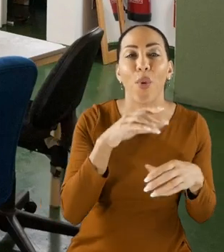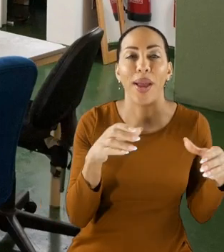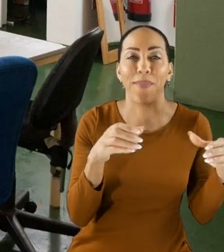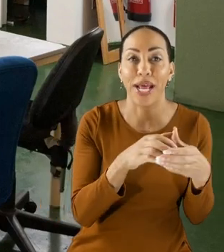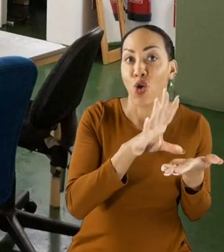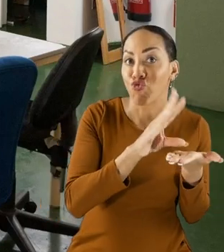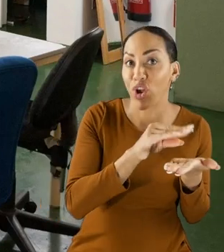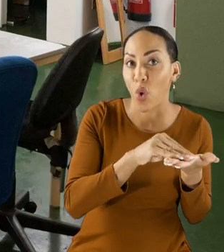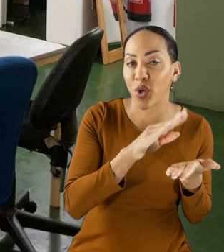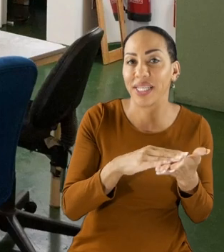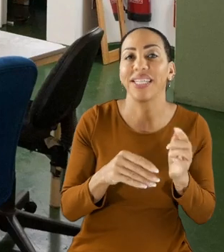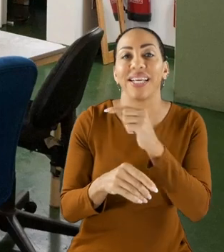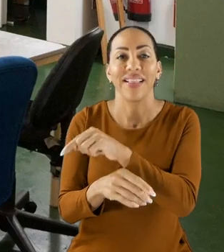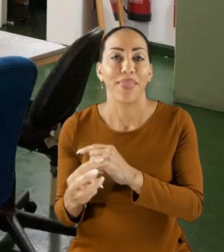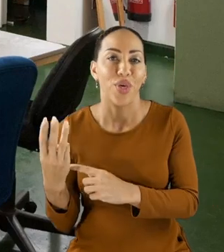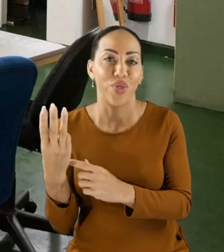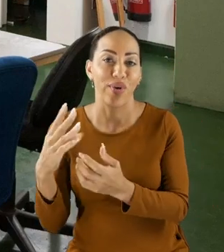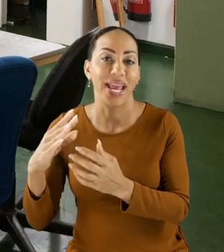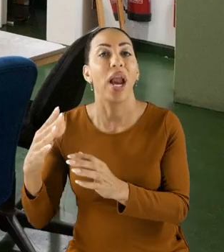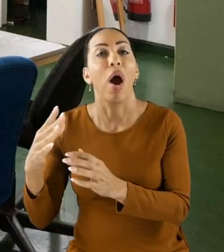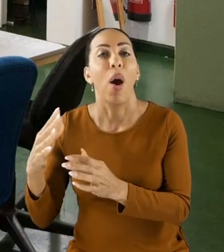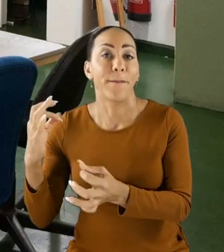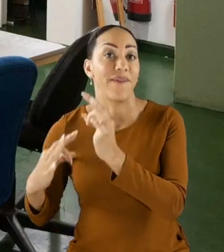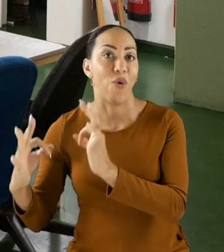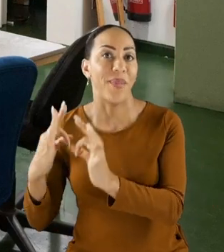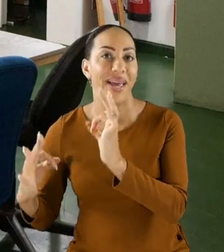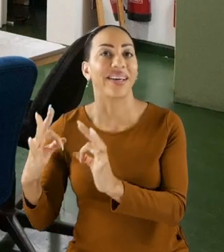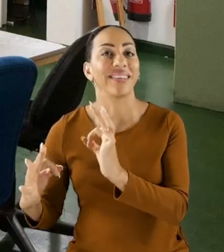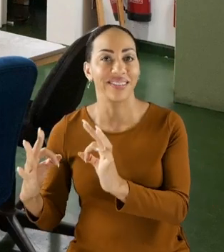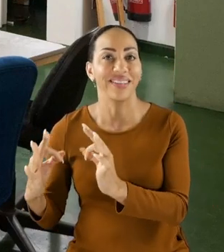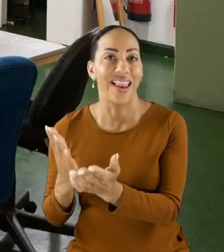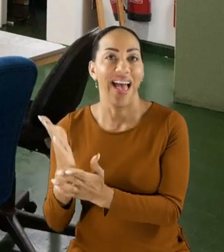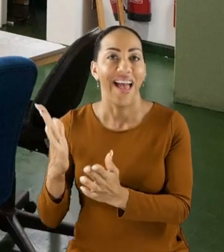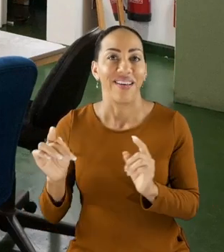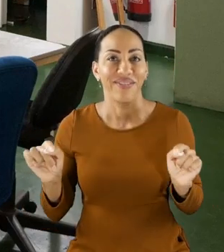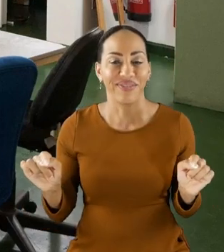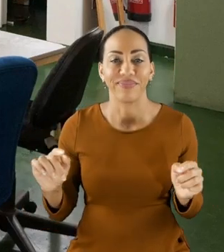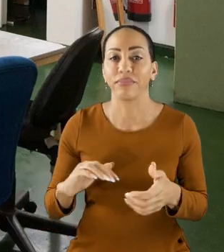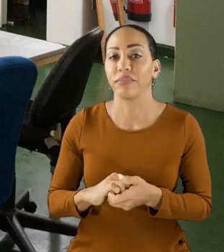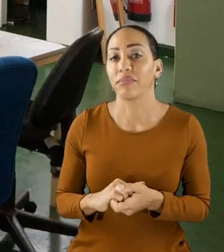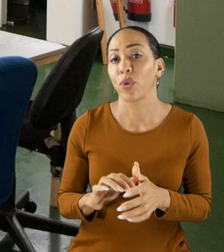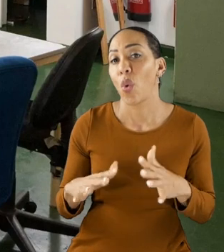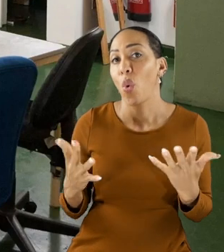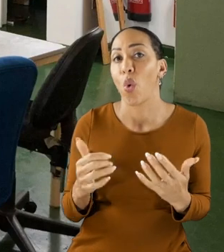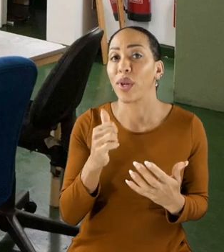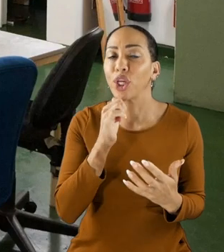in the orange hats and things. And that's recorded, and then they actually performed with that recording of